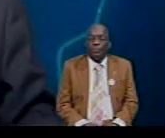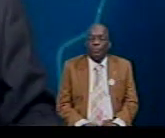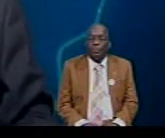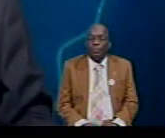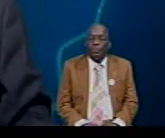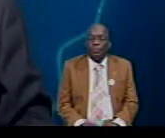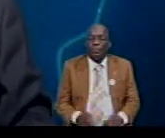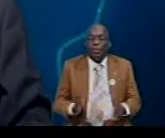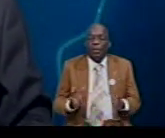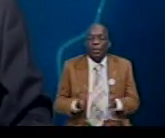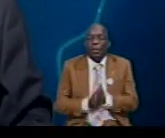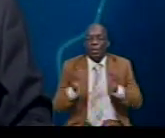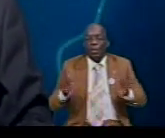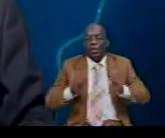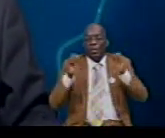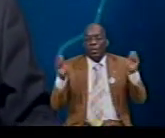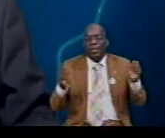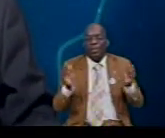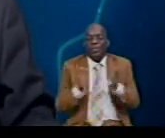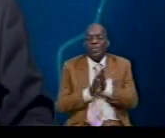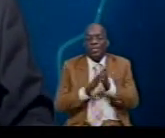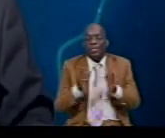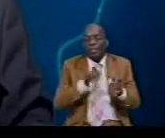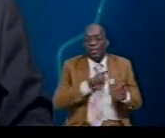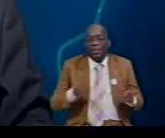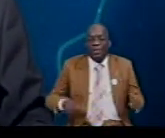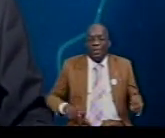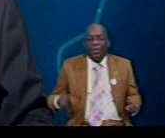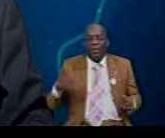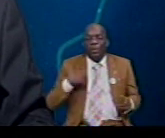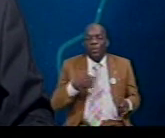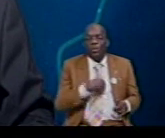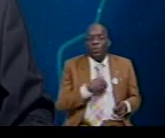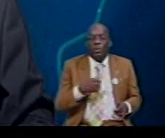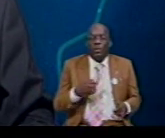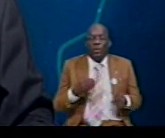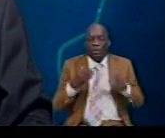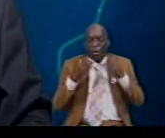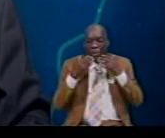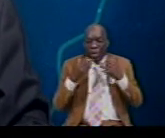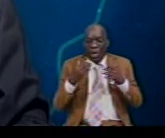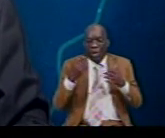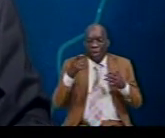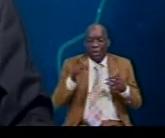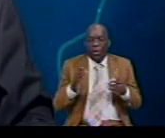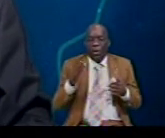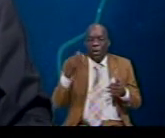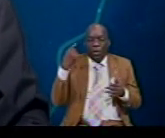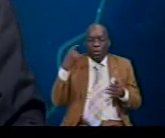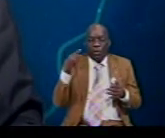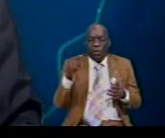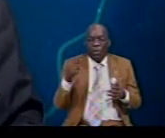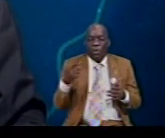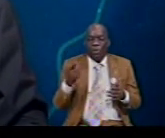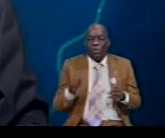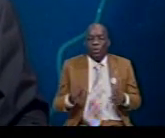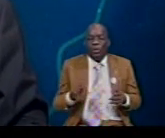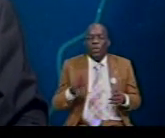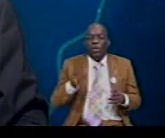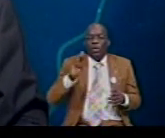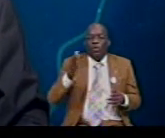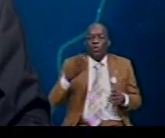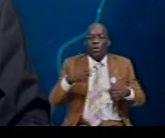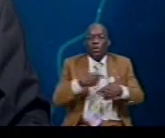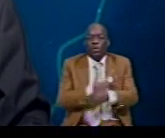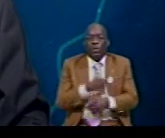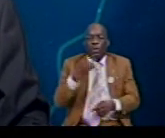Hallelujah. Praise the Lord. We thank the Lord for this mighty, wonderful day of the Lord, the fourth day of our global